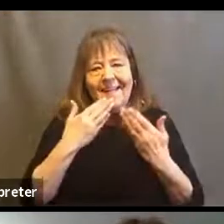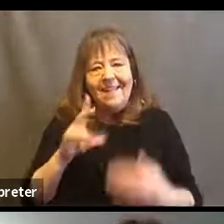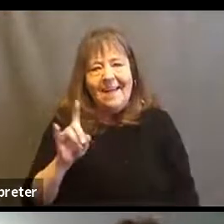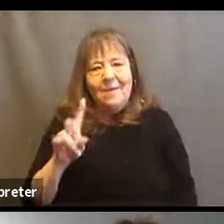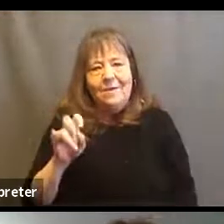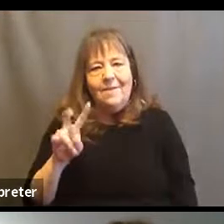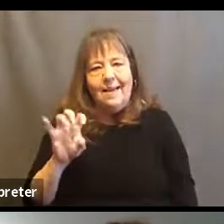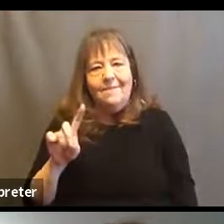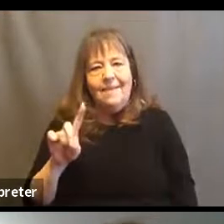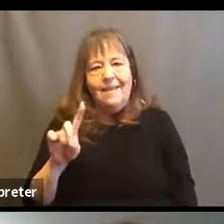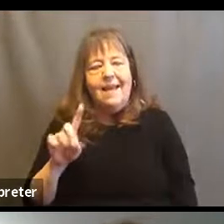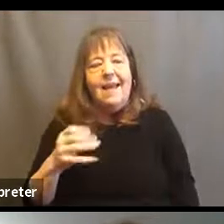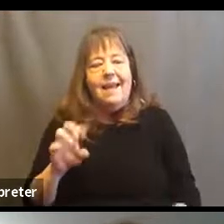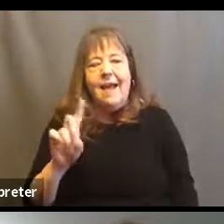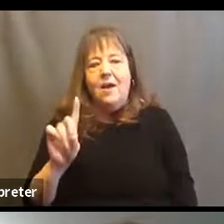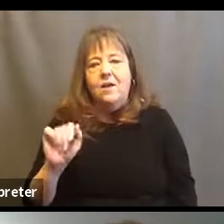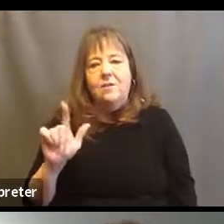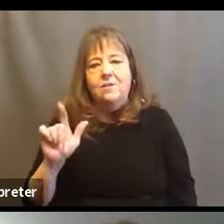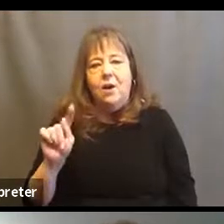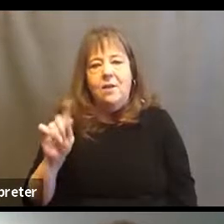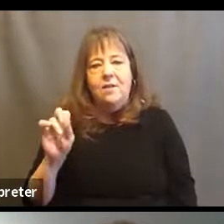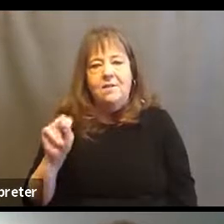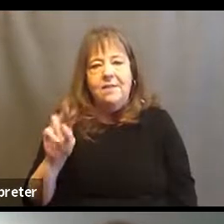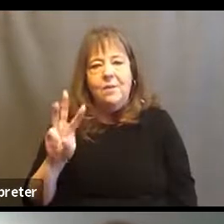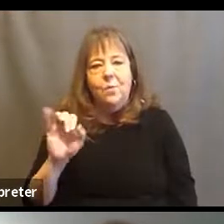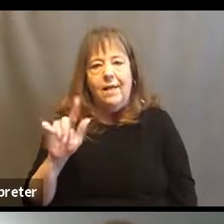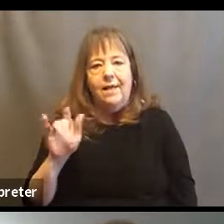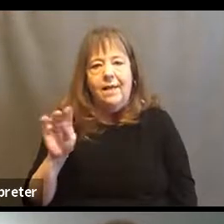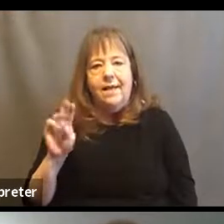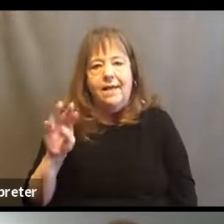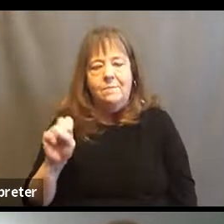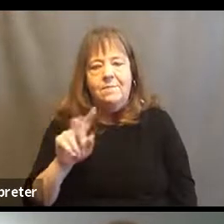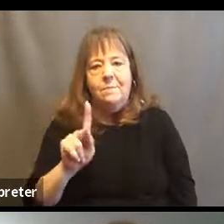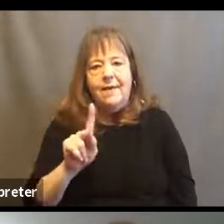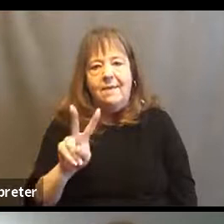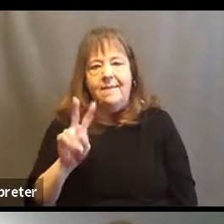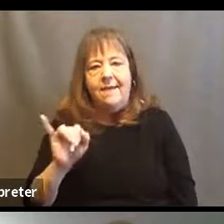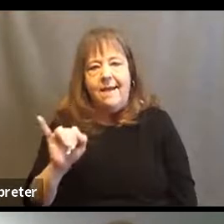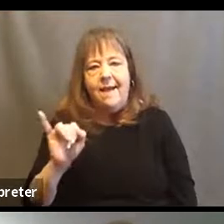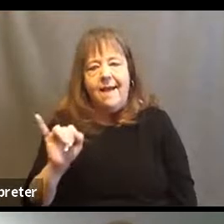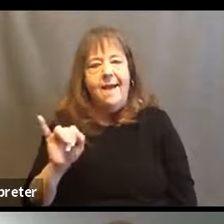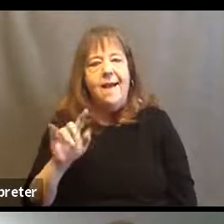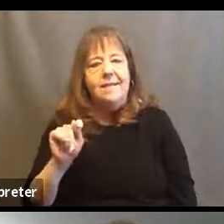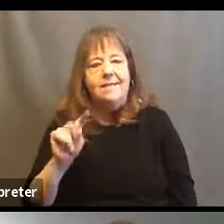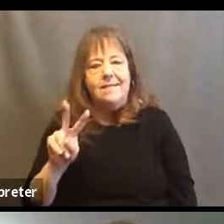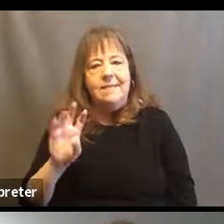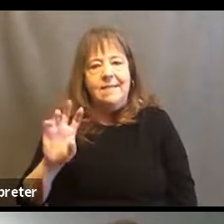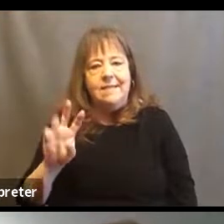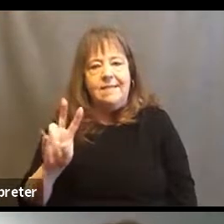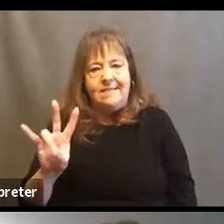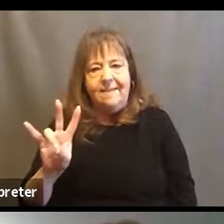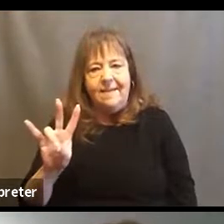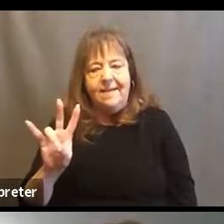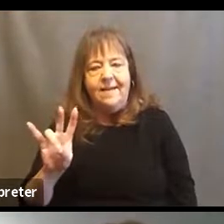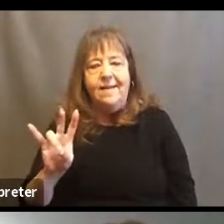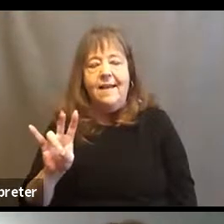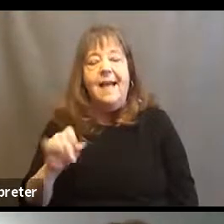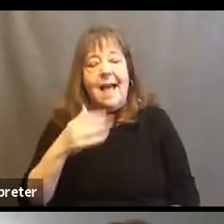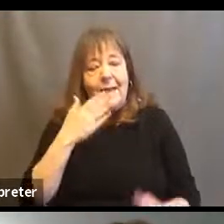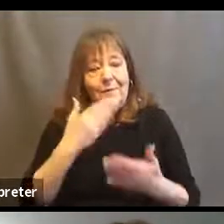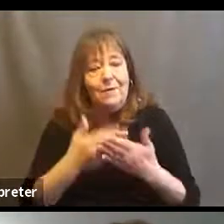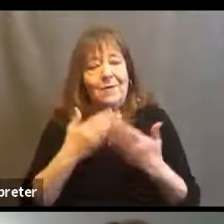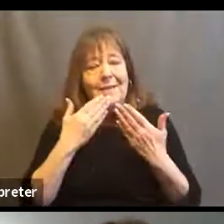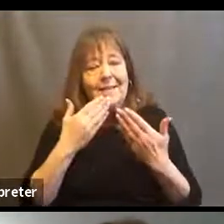Let's now go to Dalton Williams at KVI Channel 7. Dalton, how are you today? I'm good, thank you. So